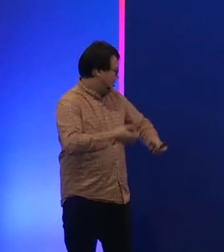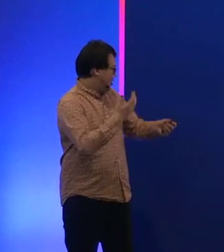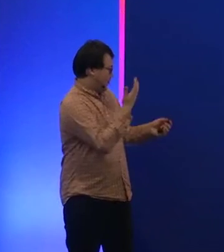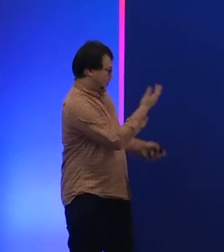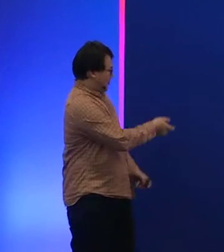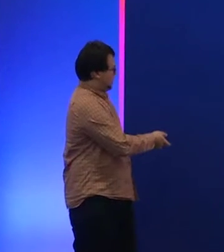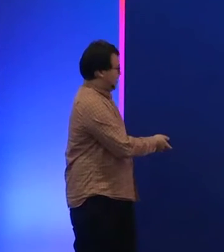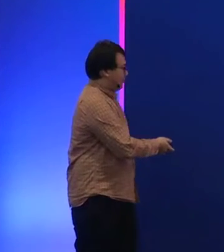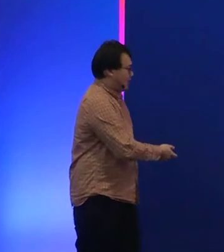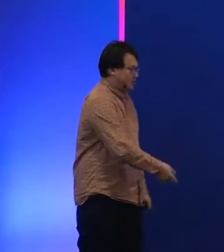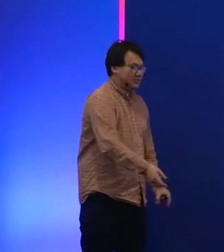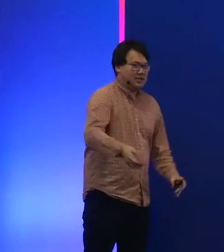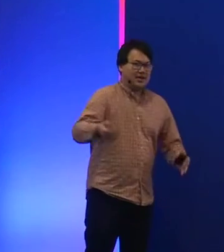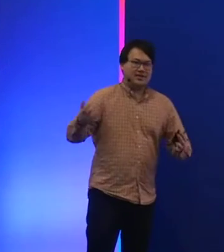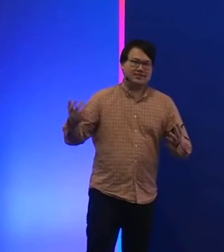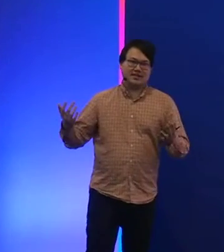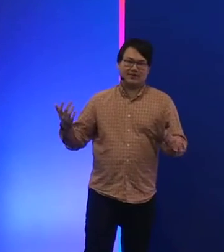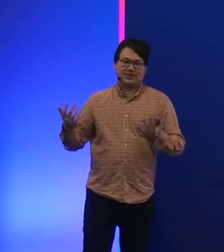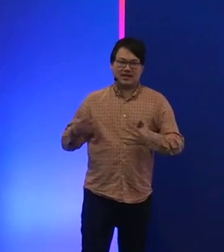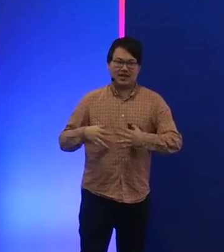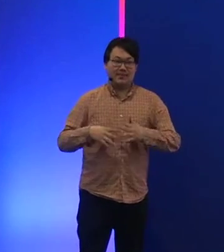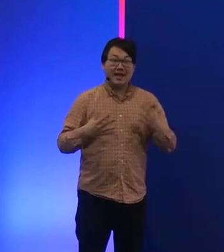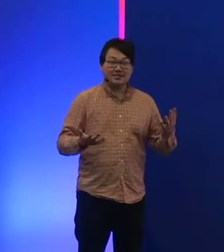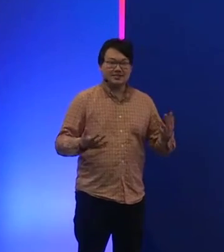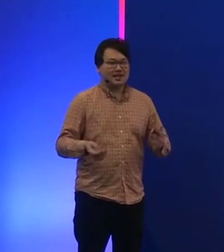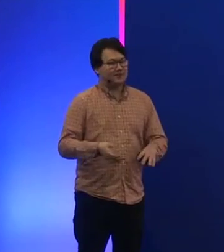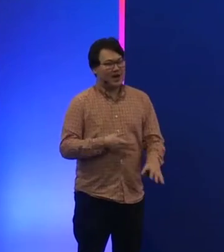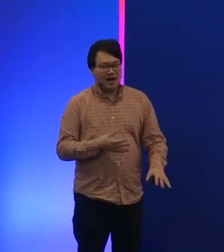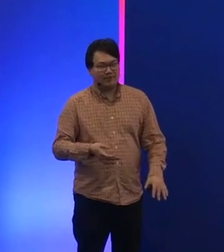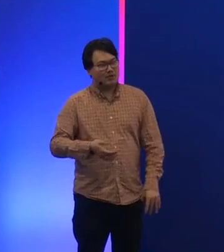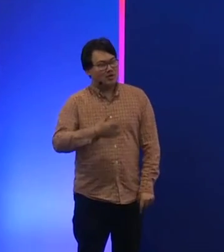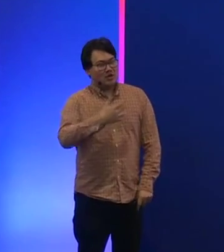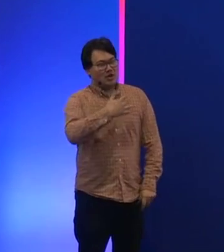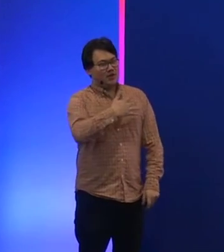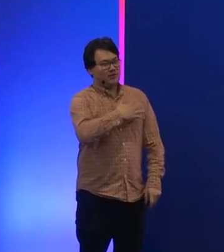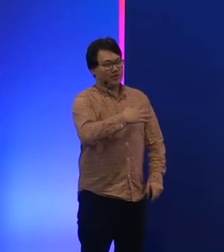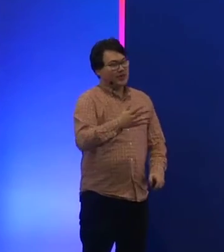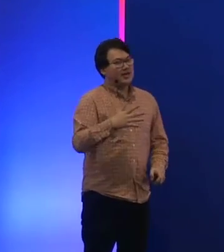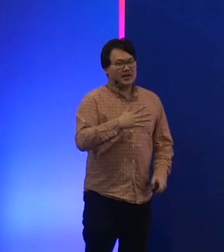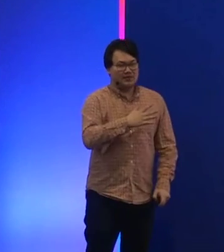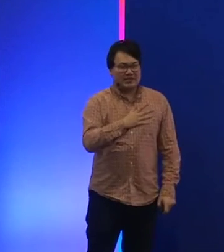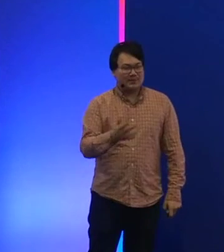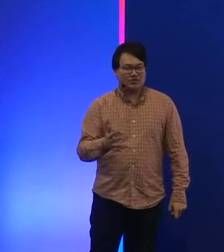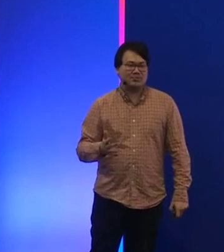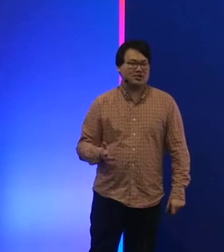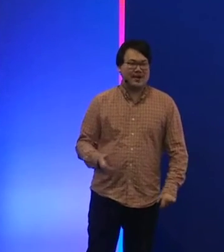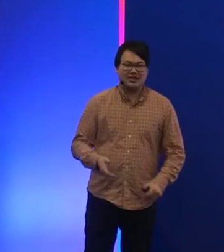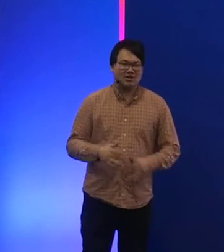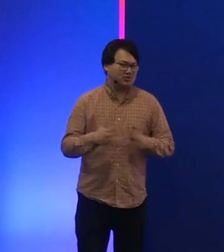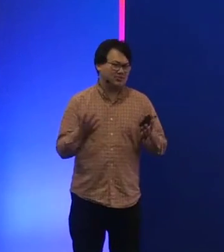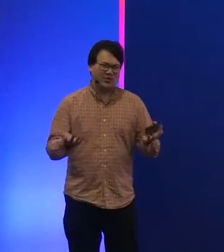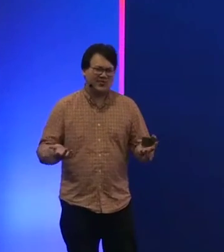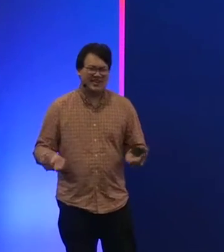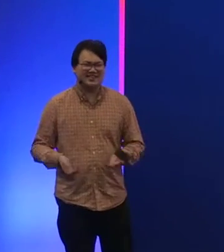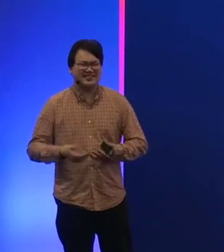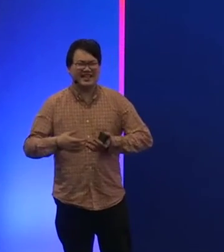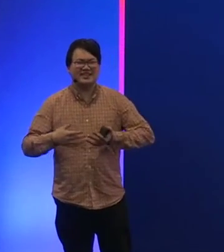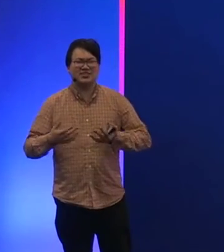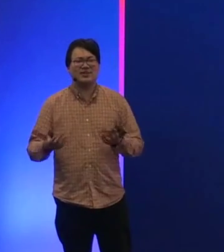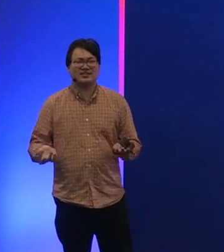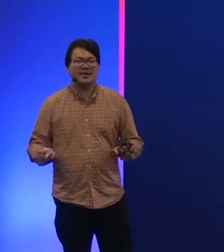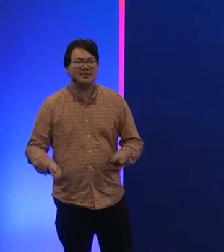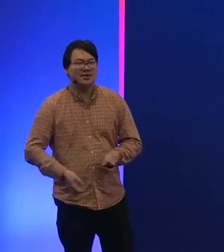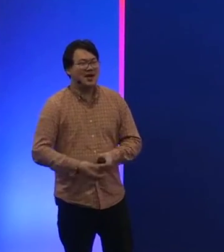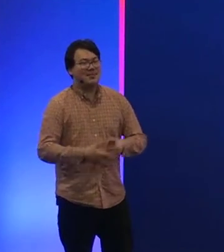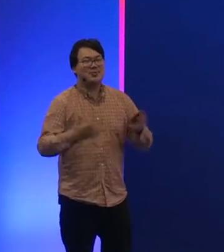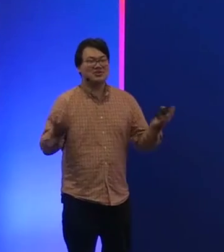us, feel free to scan this and see if there's any matches. If not, if you don't think that any of the job descriptions match, also feel free to just send